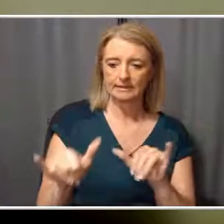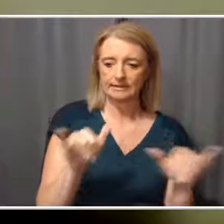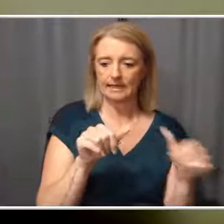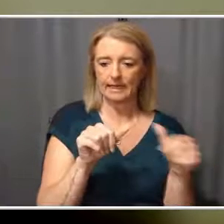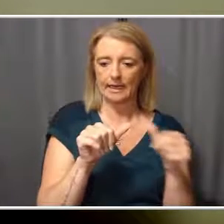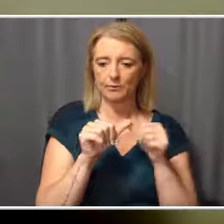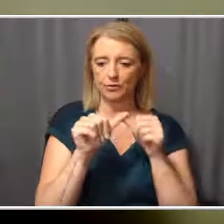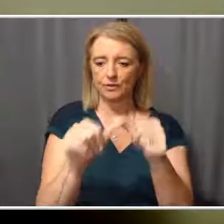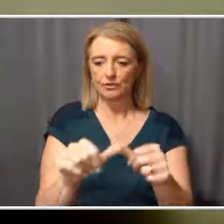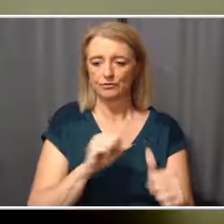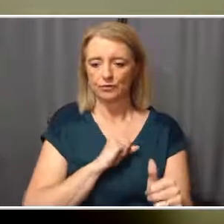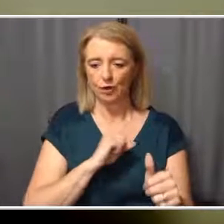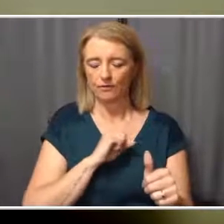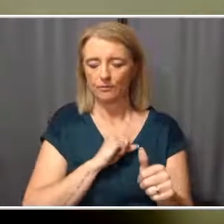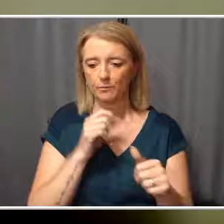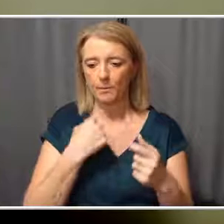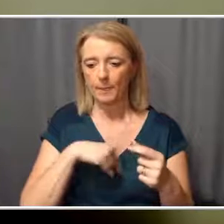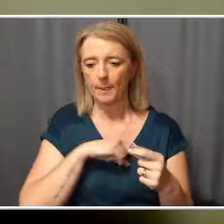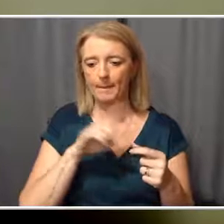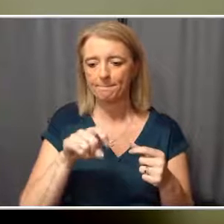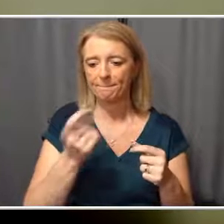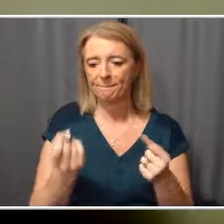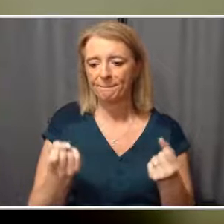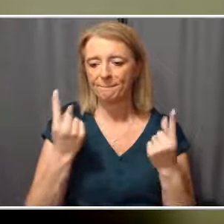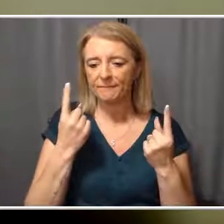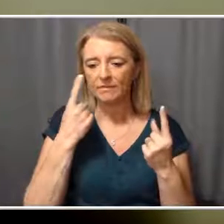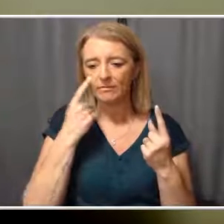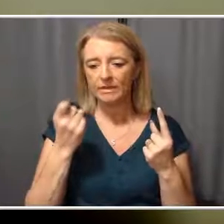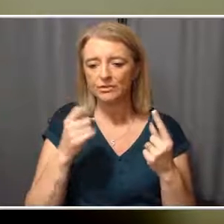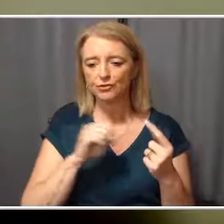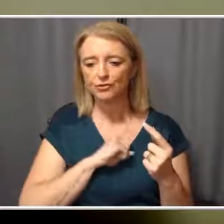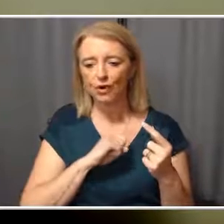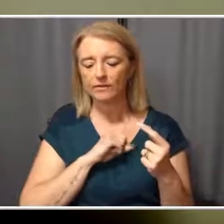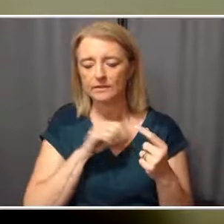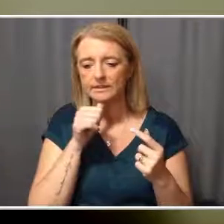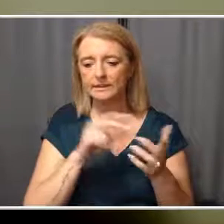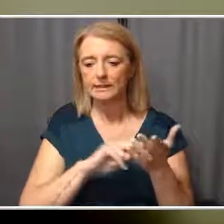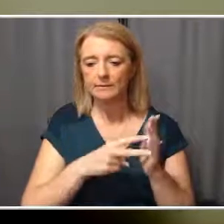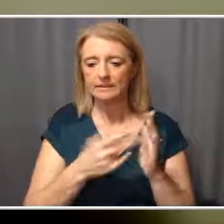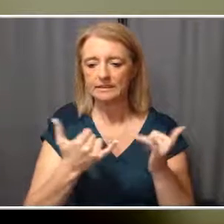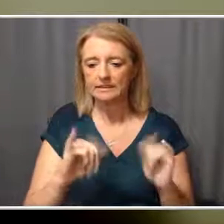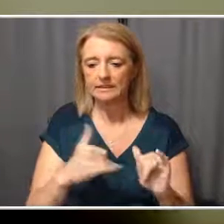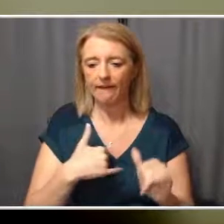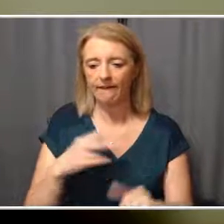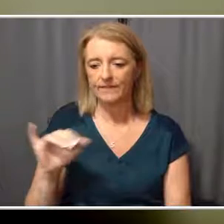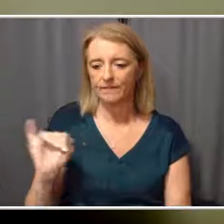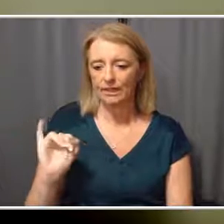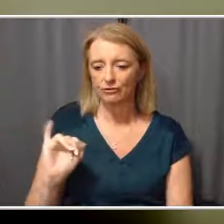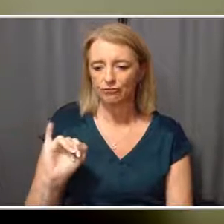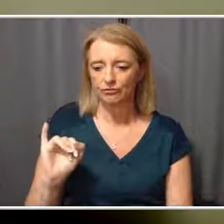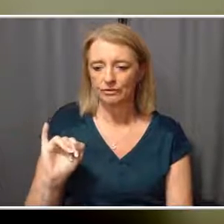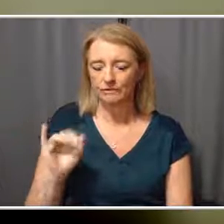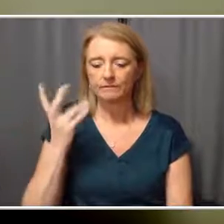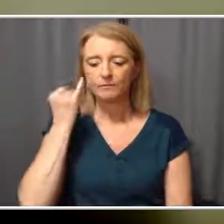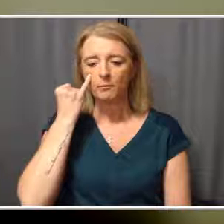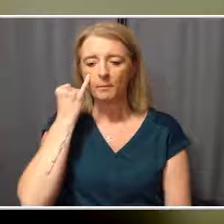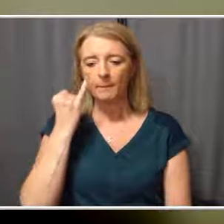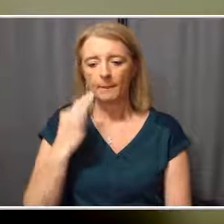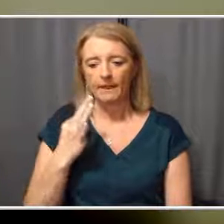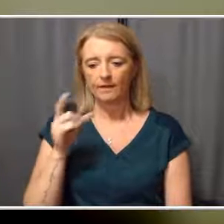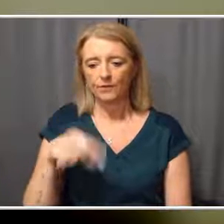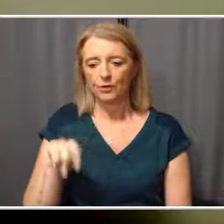in particular, but other antibiotics as well, will not work. So I think it's important to continue to understand we have to use